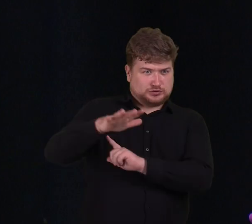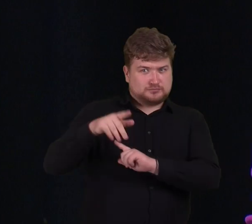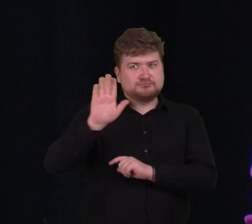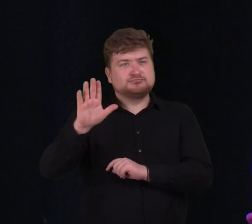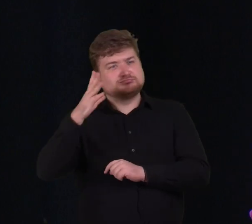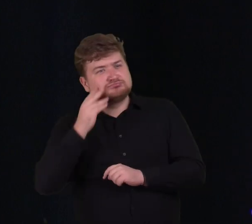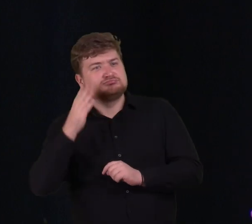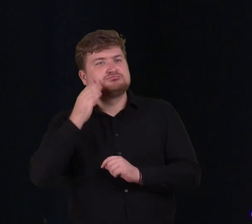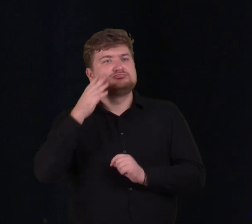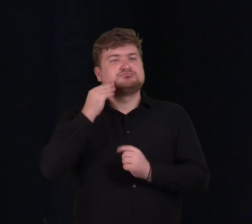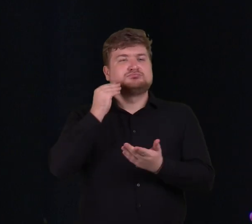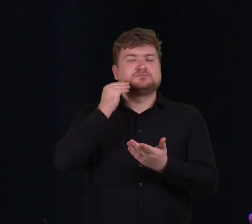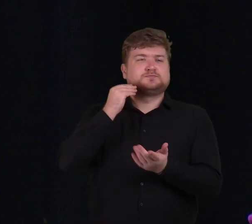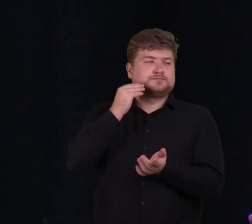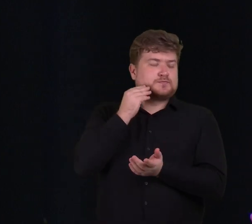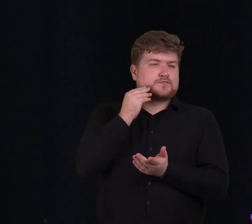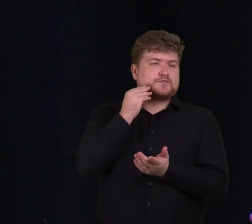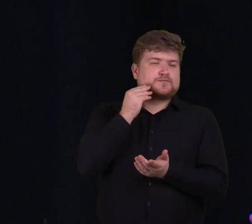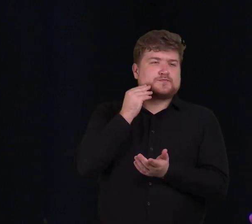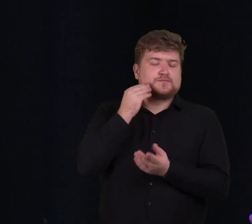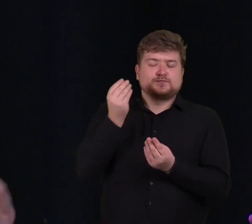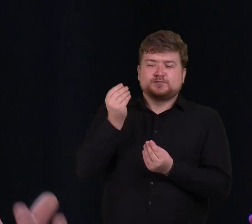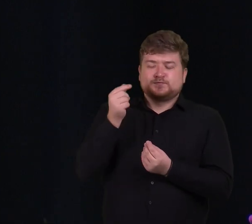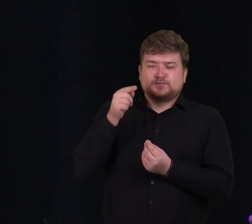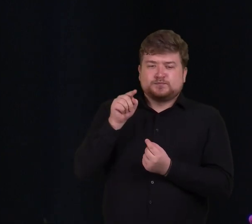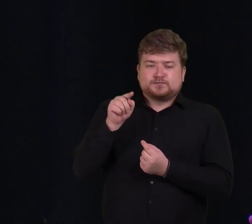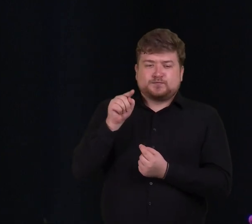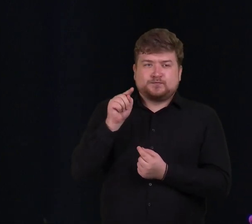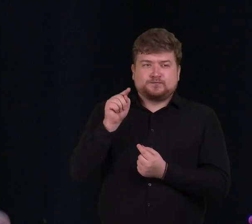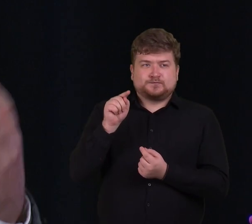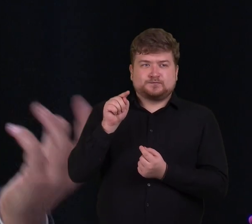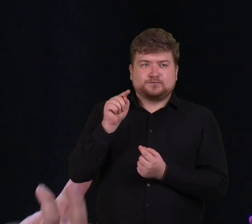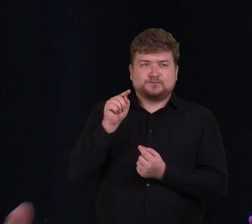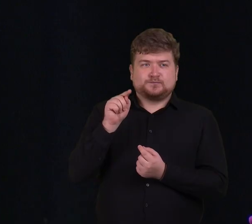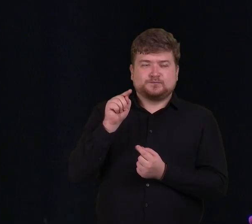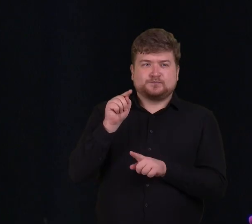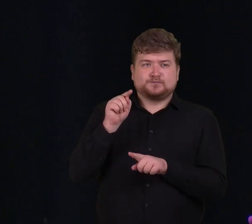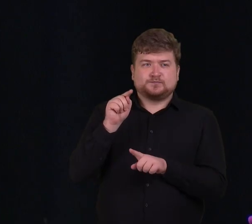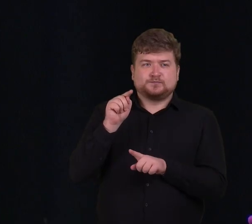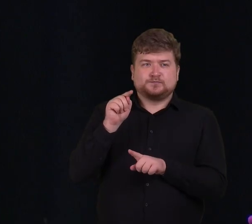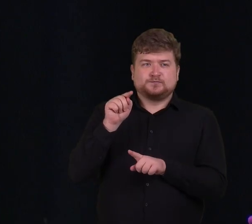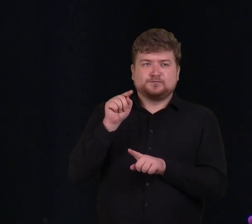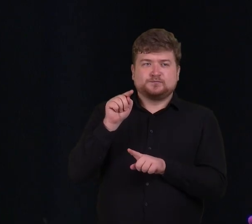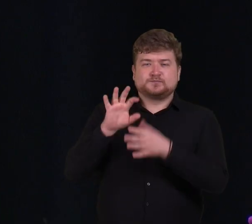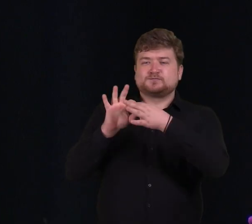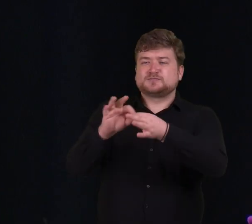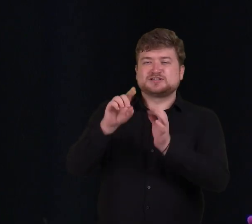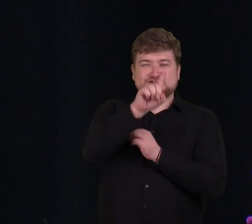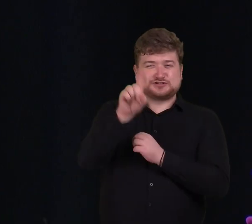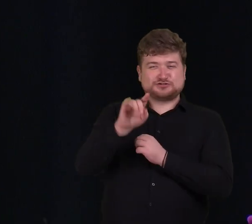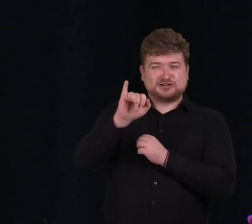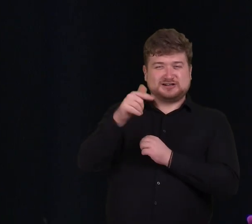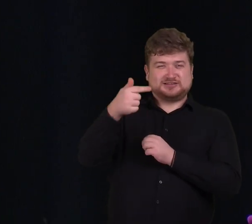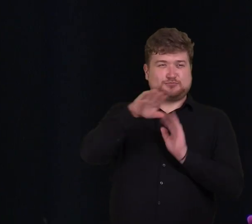You also have some supra-regional instruments or approach in the case of water shortage problem